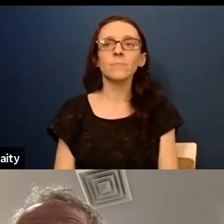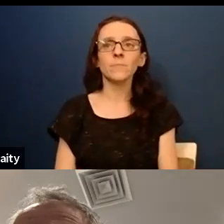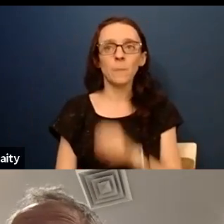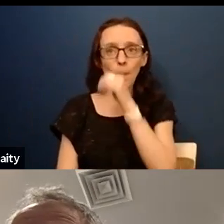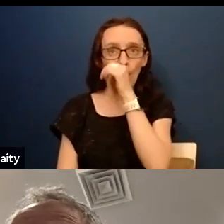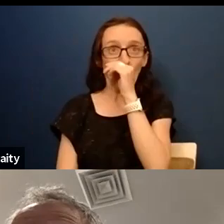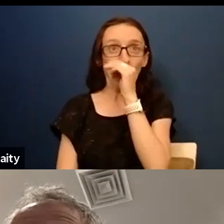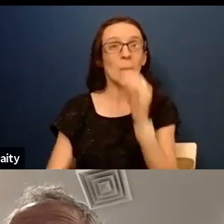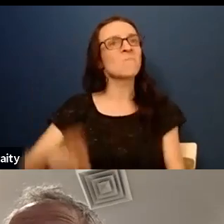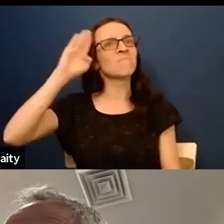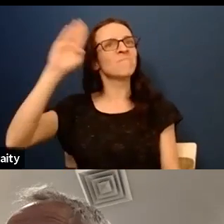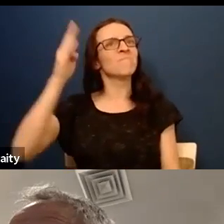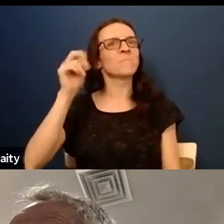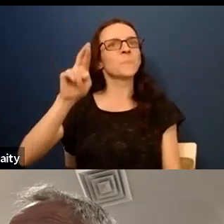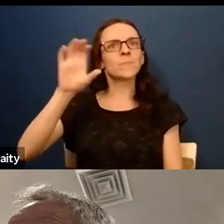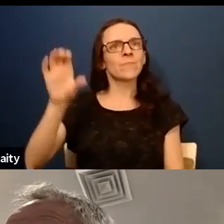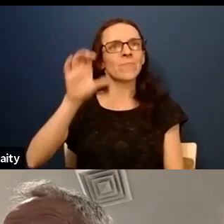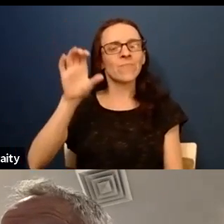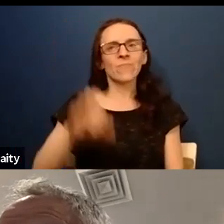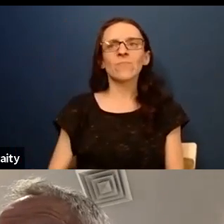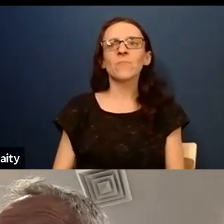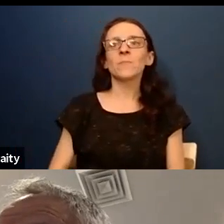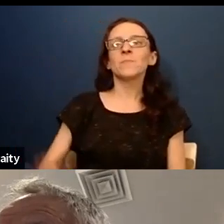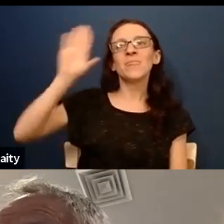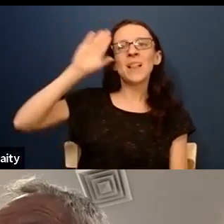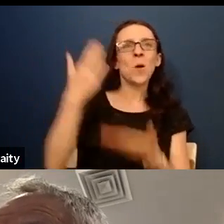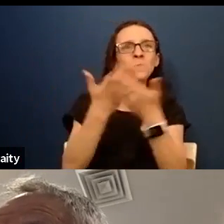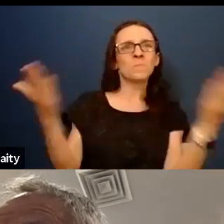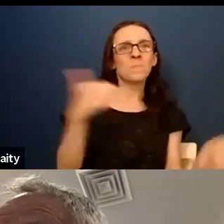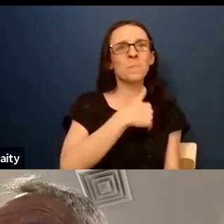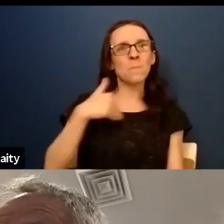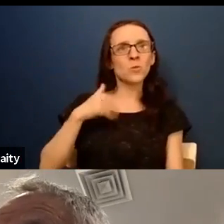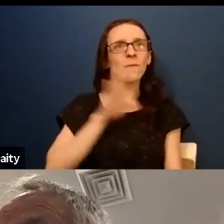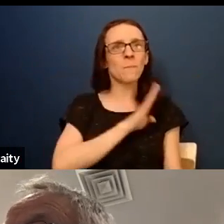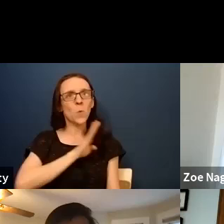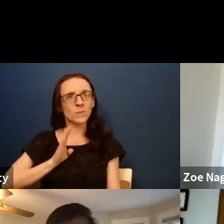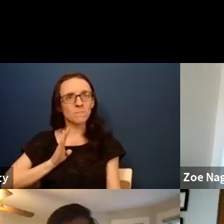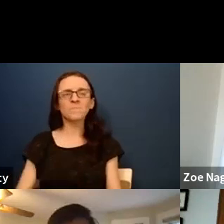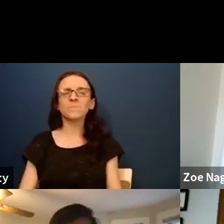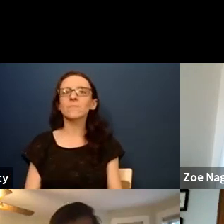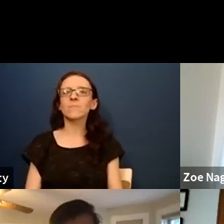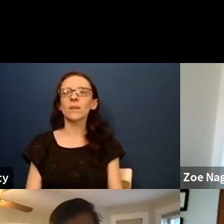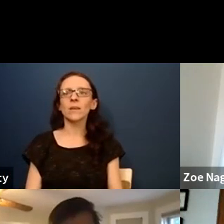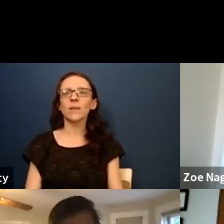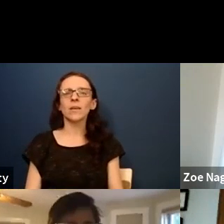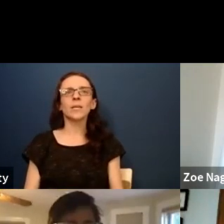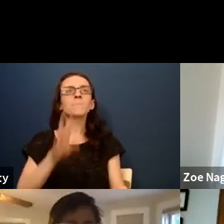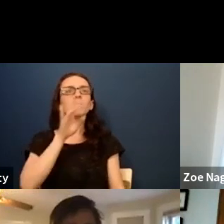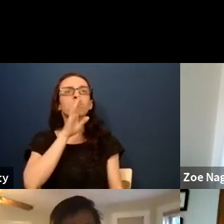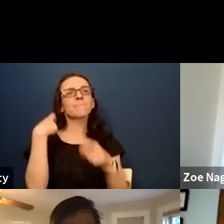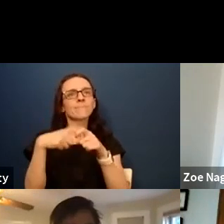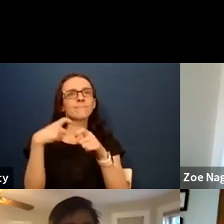Hello, Mr. Contempasis. Hello, rest of members of the board. Muy buenas noches,